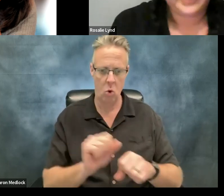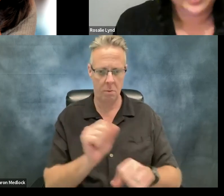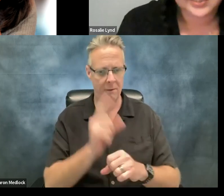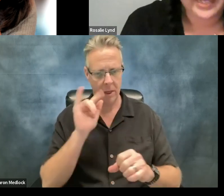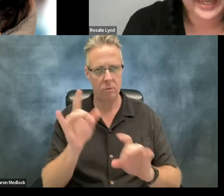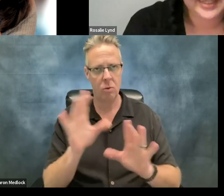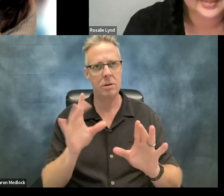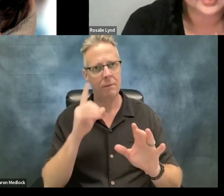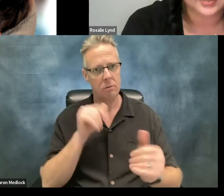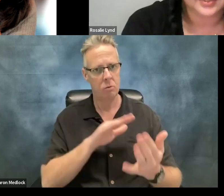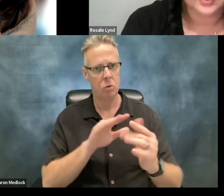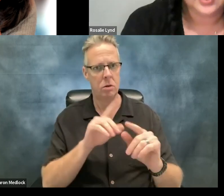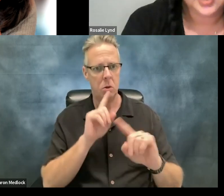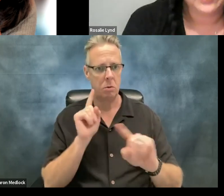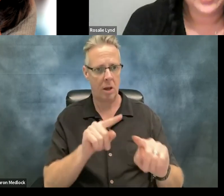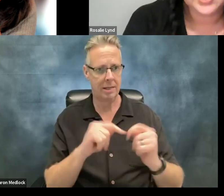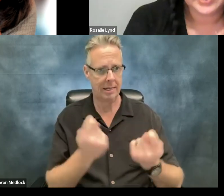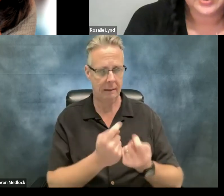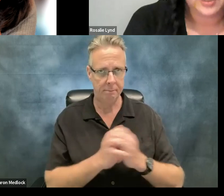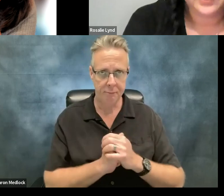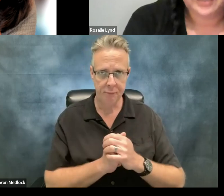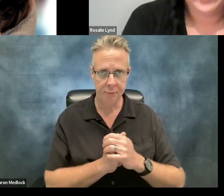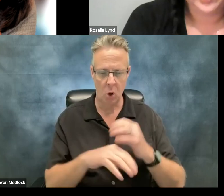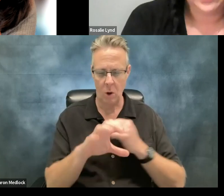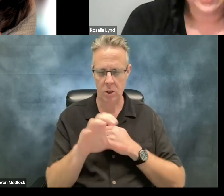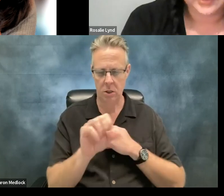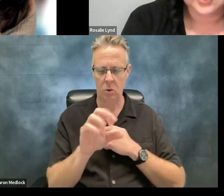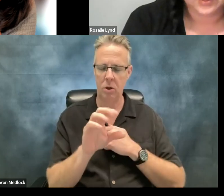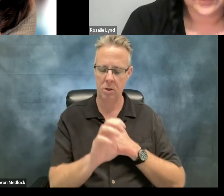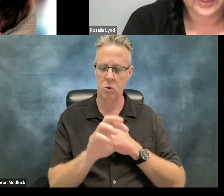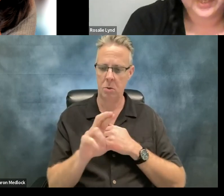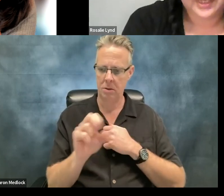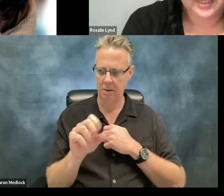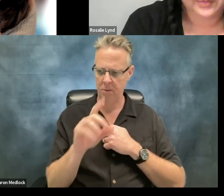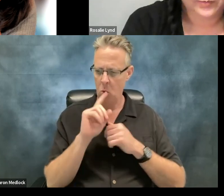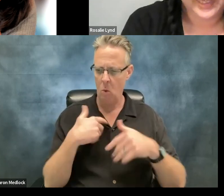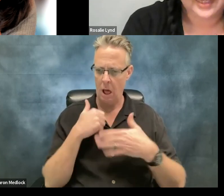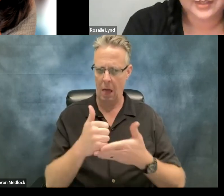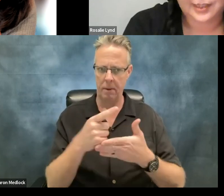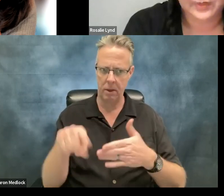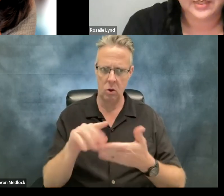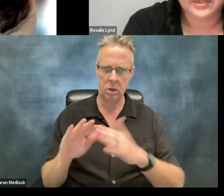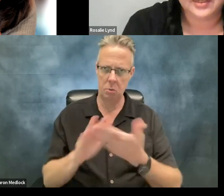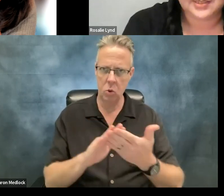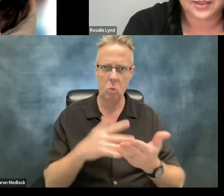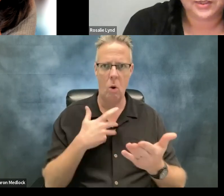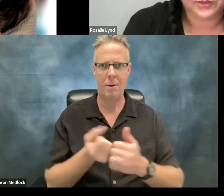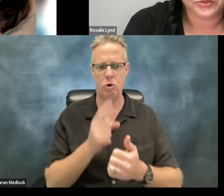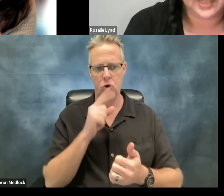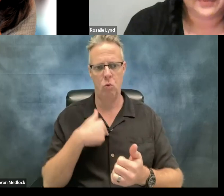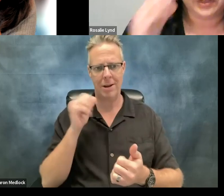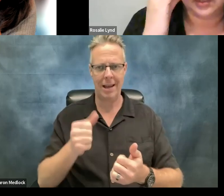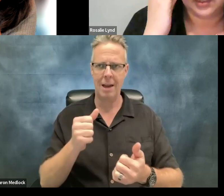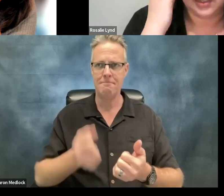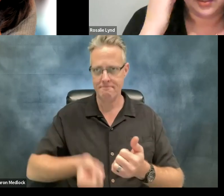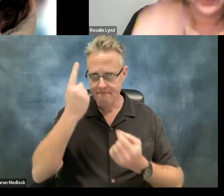response team to hear today is that we're just here to help the Native people and serve the community. We can connect with others on a